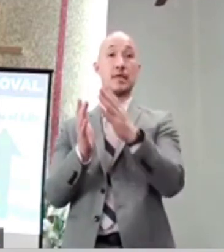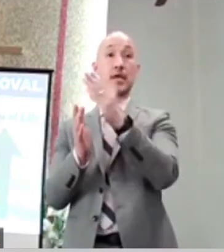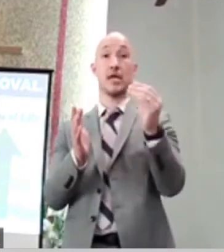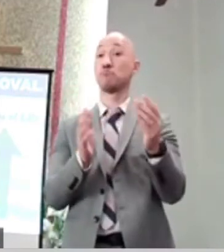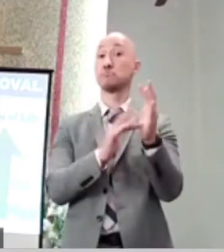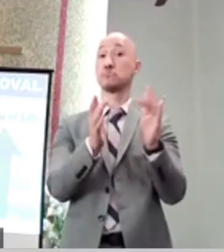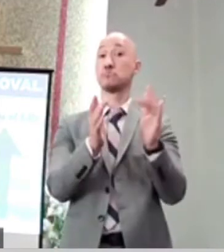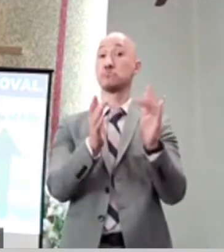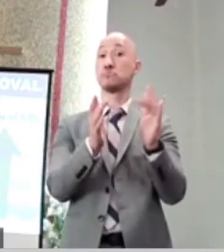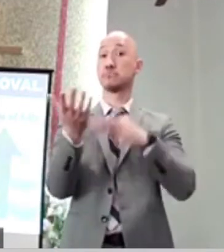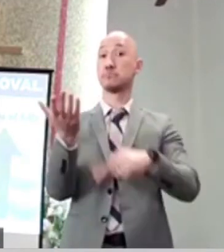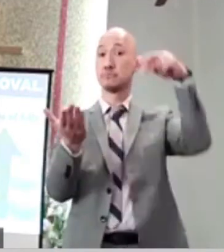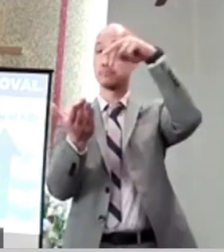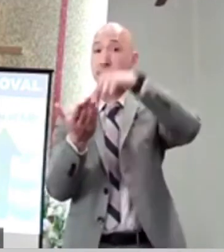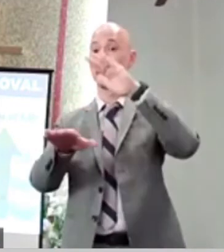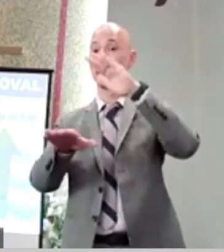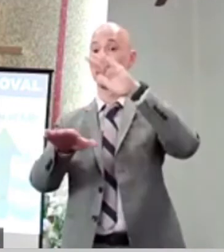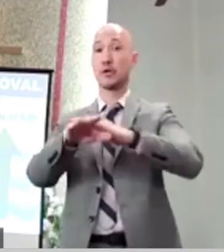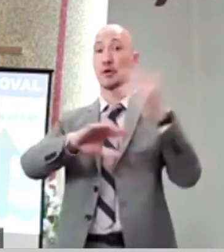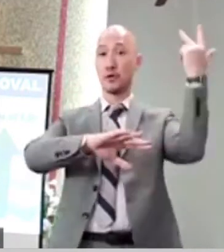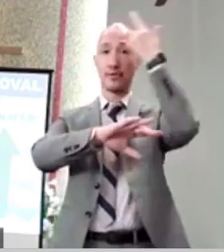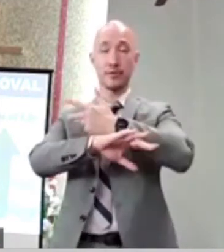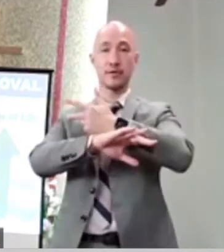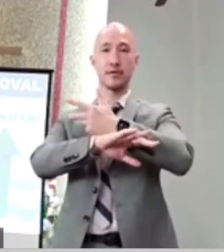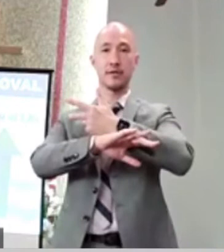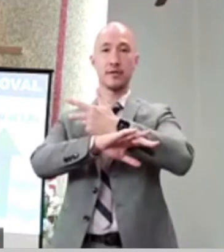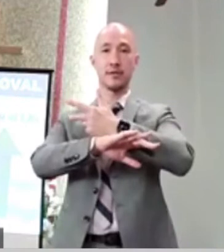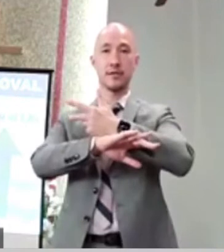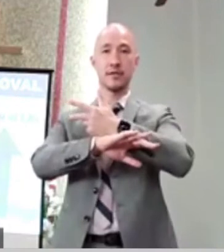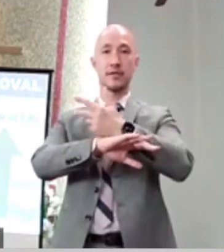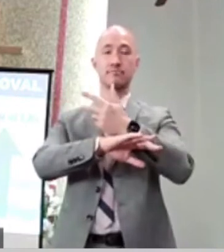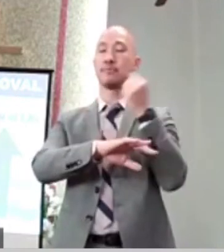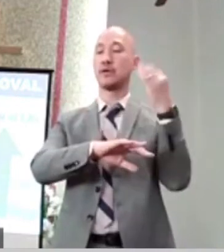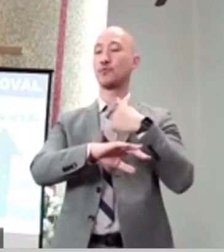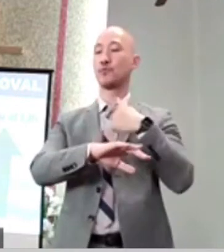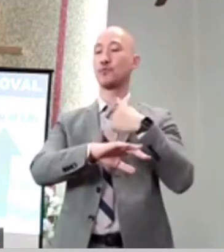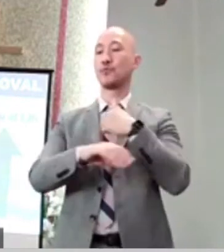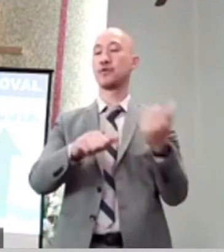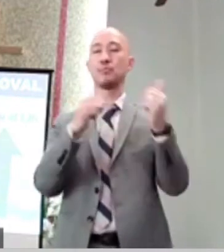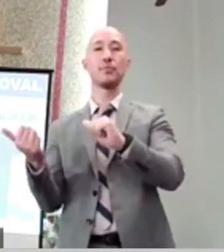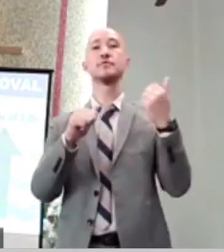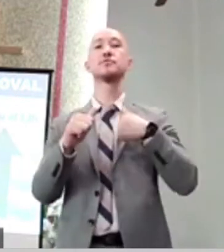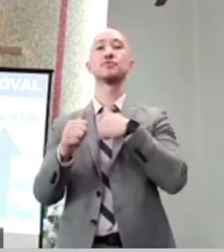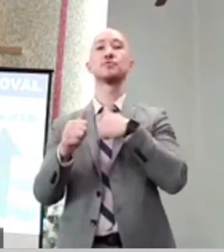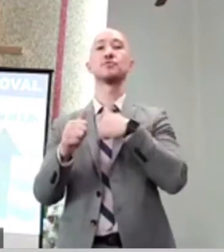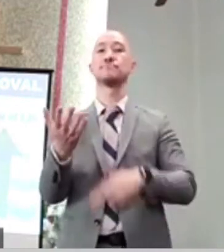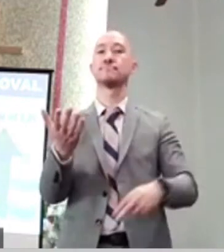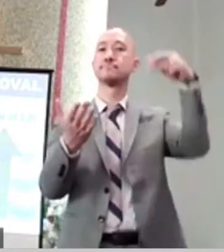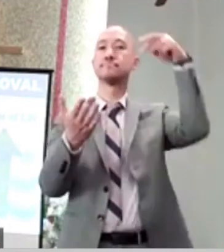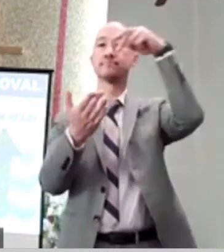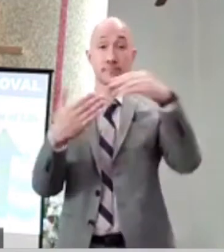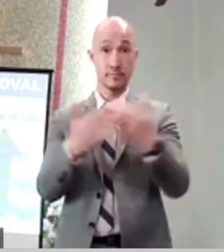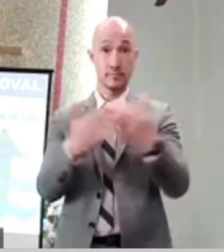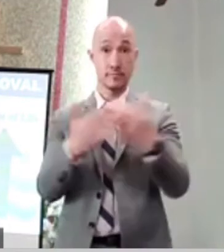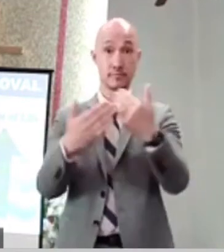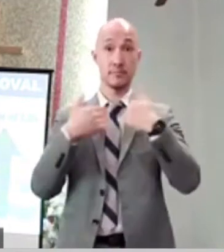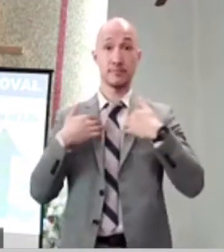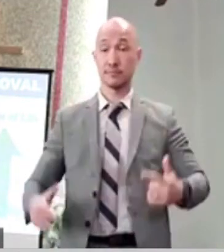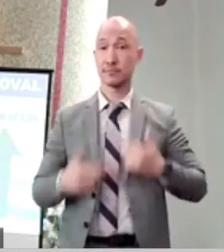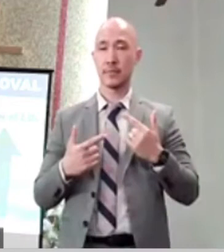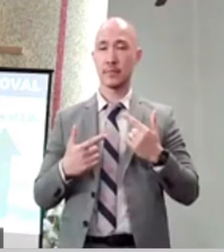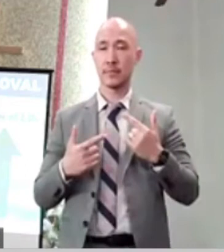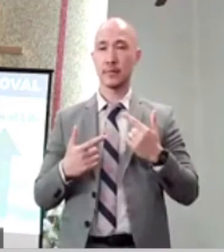day, as the world is celebrating today, we are raised to live in newness of life. We're still in this body. It's still a body